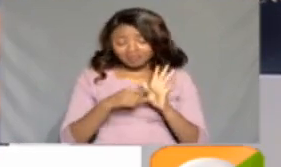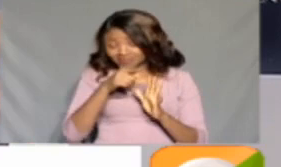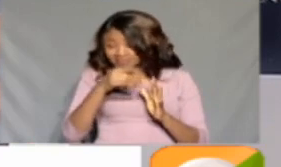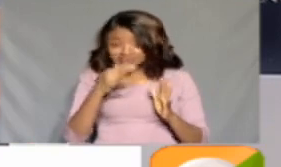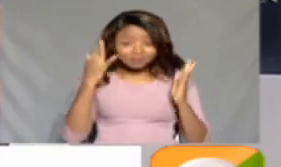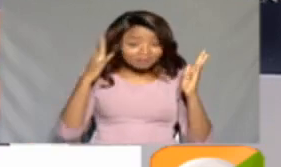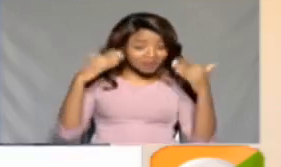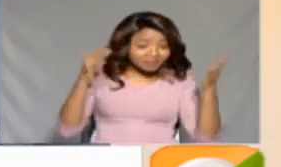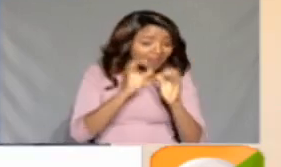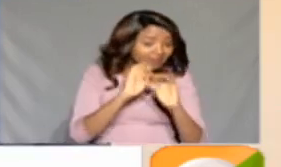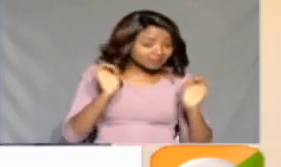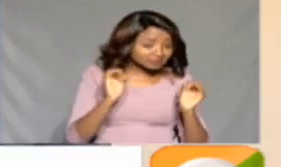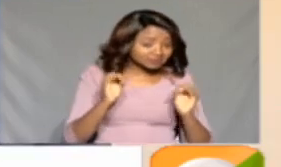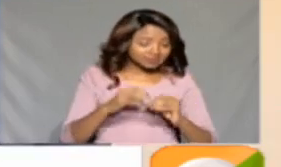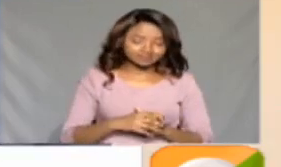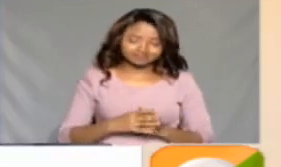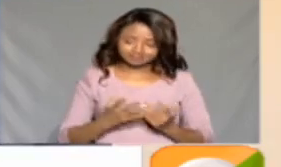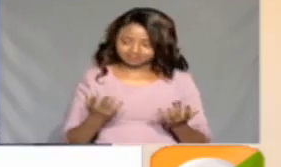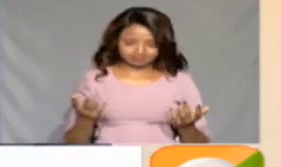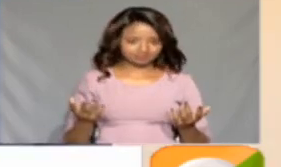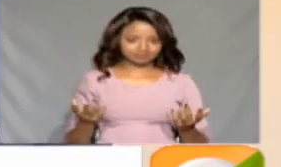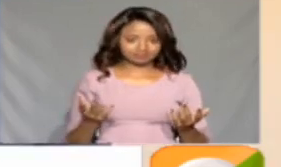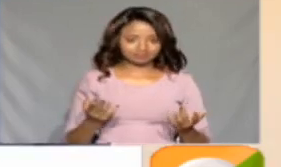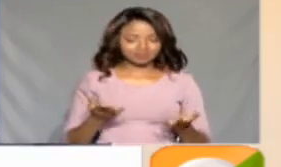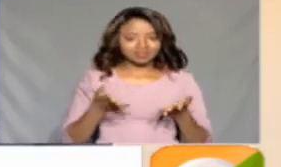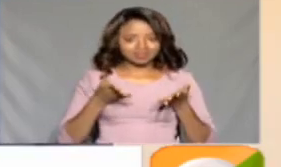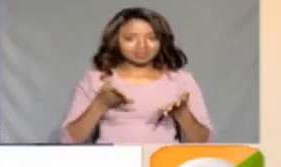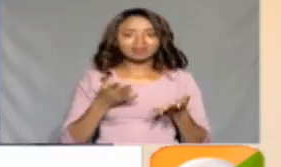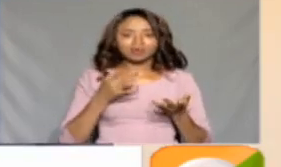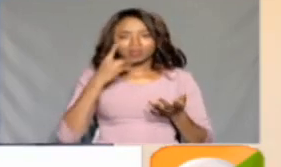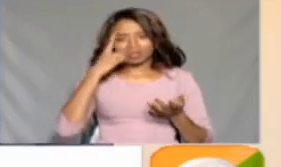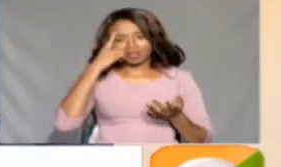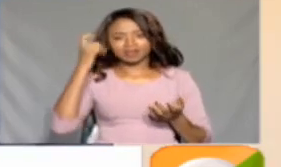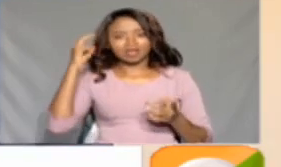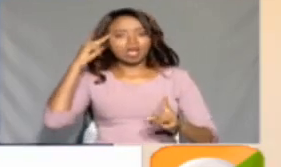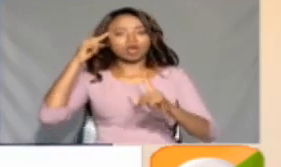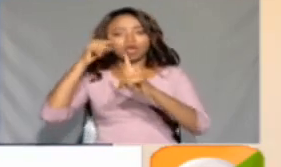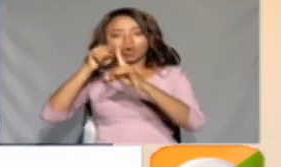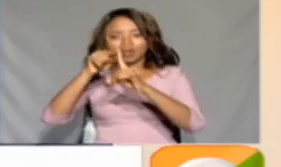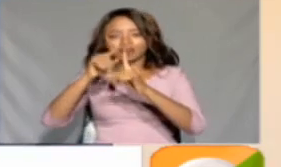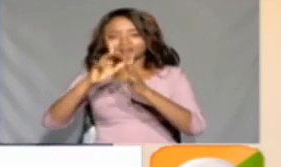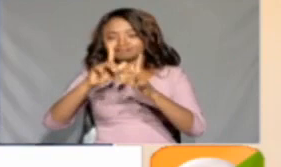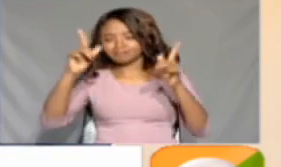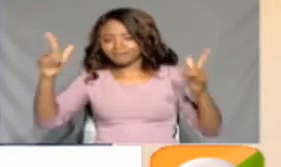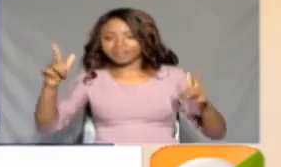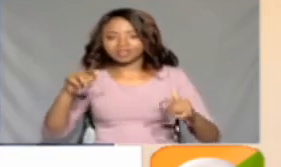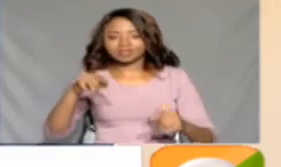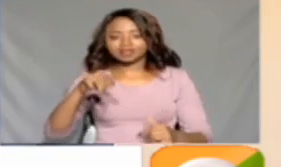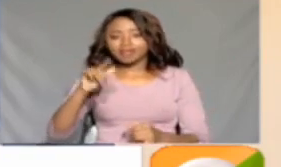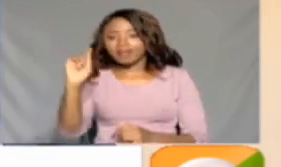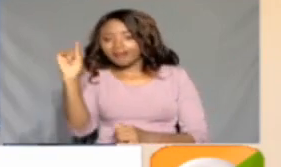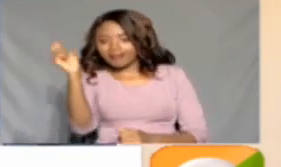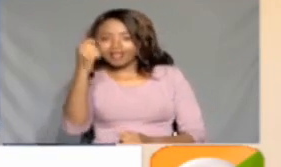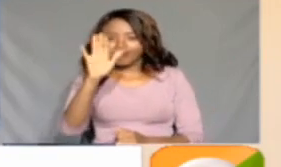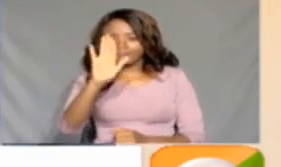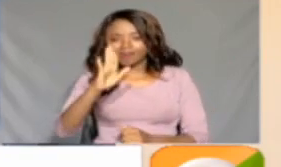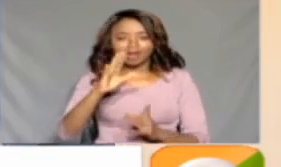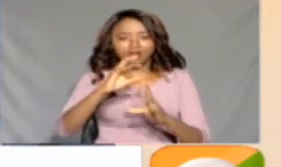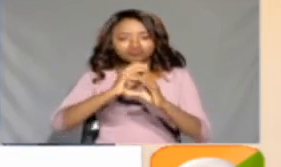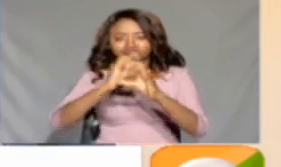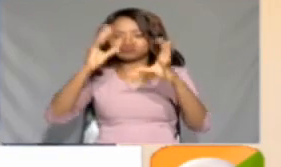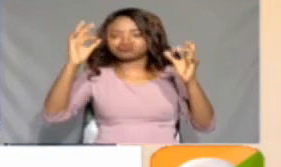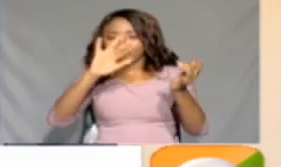all. Not at all. The dream is much bigger. The dream is Kenya. And the president articulated that